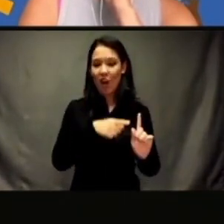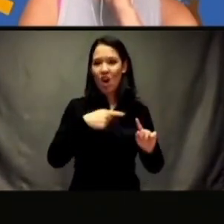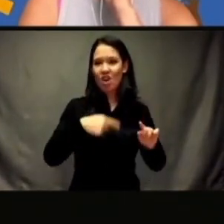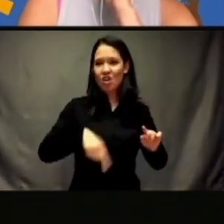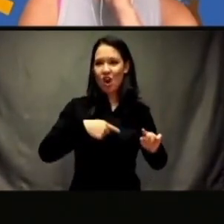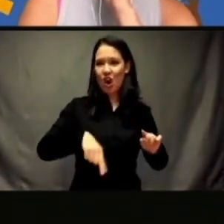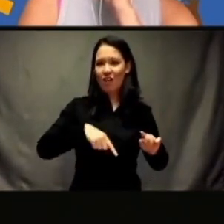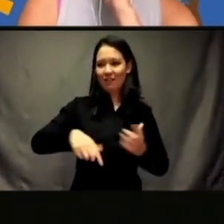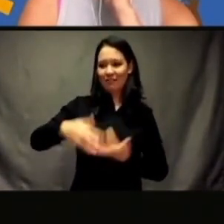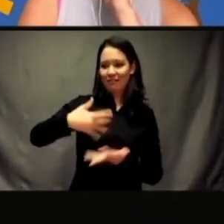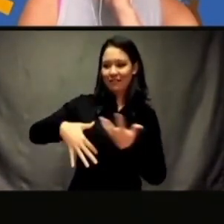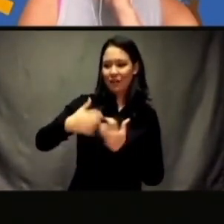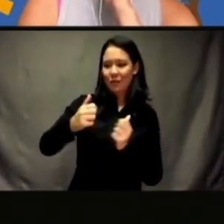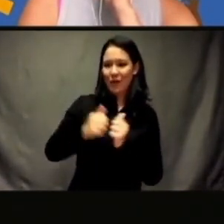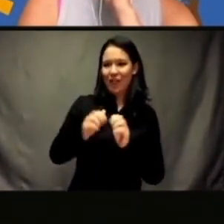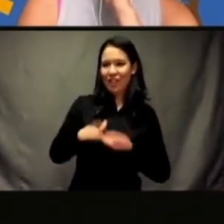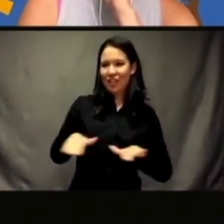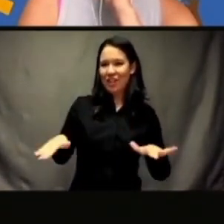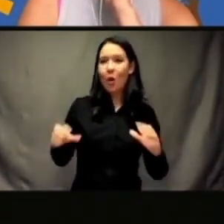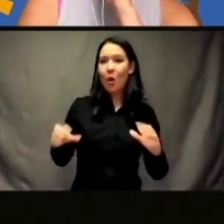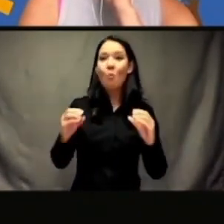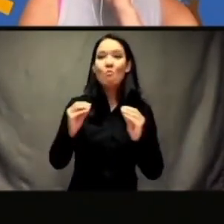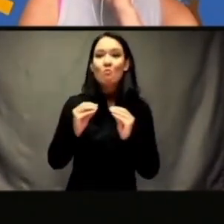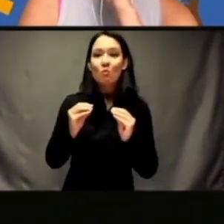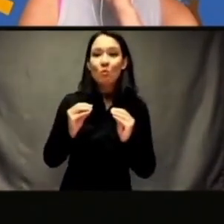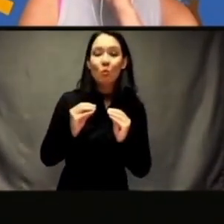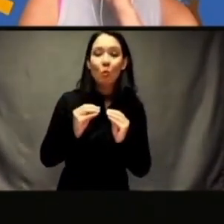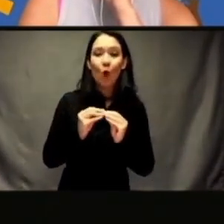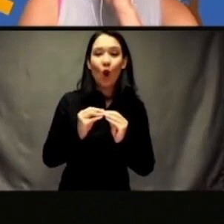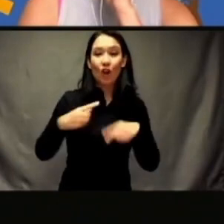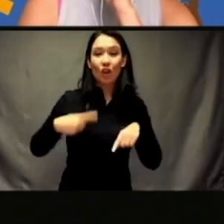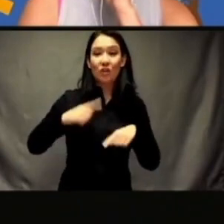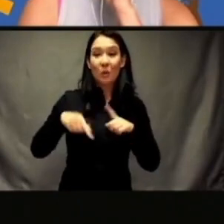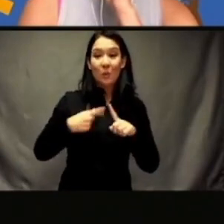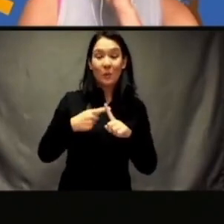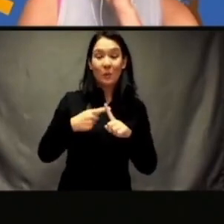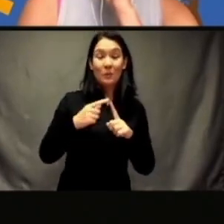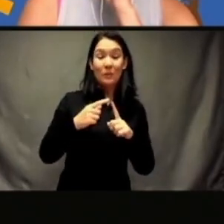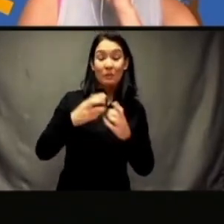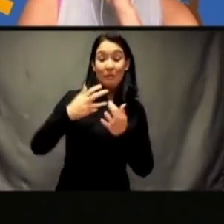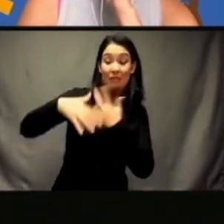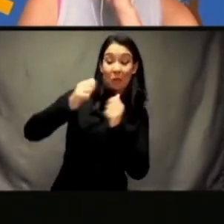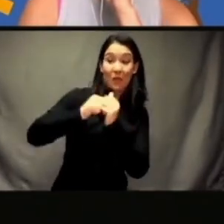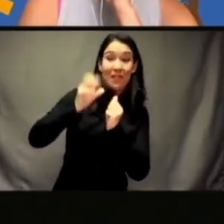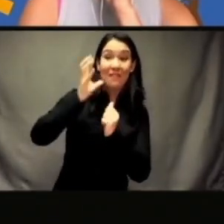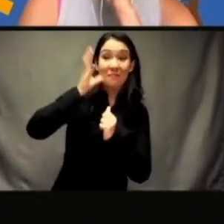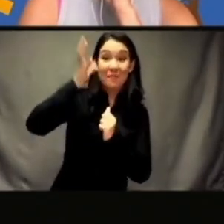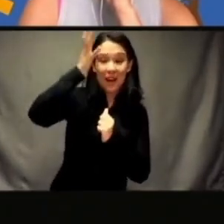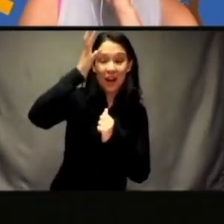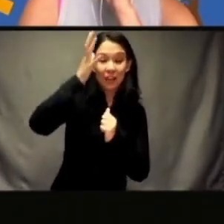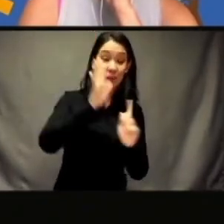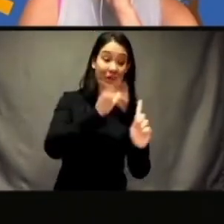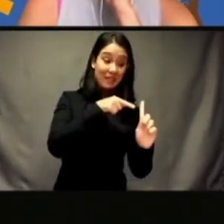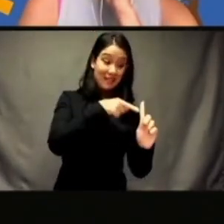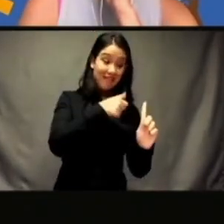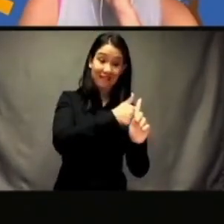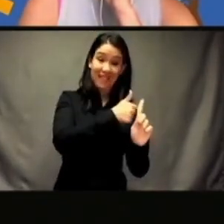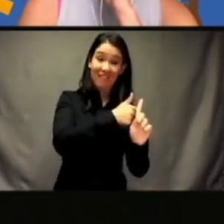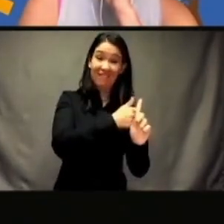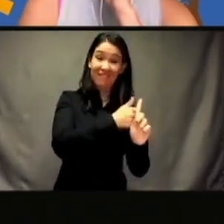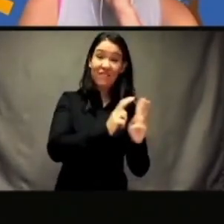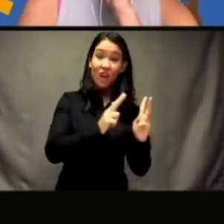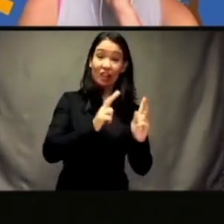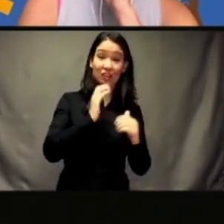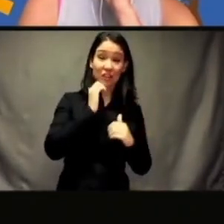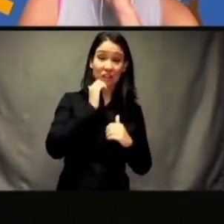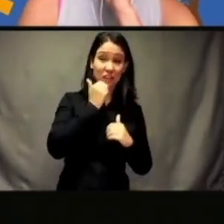around children, even more nervous around parents. And so he was really shy But one thing that he learned is